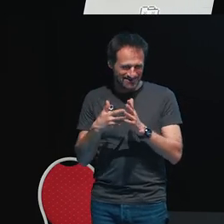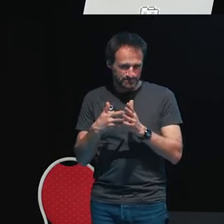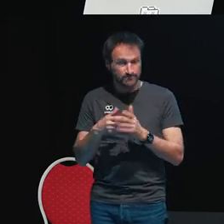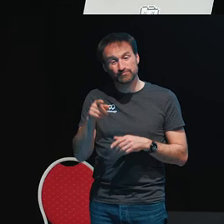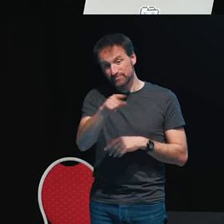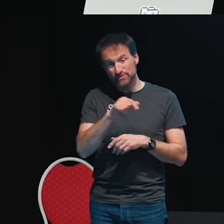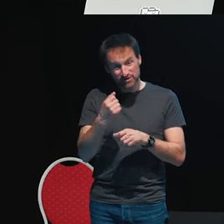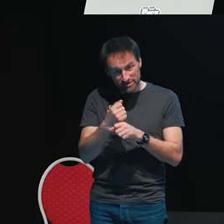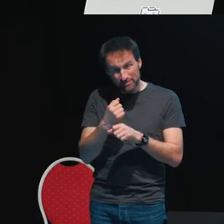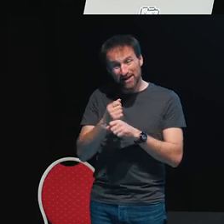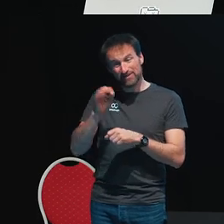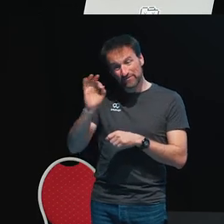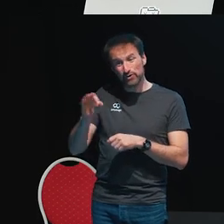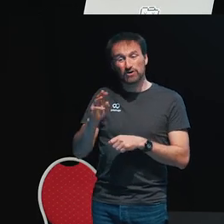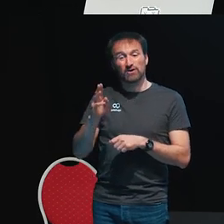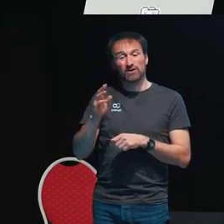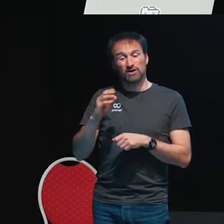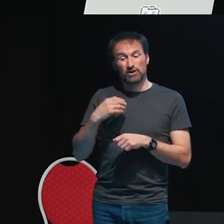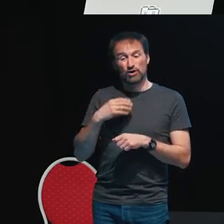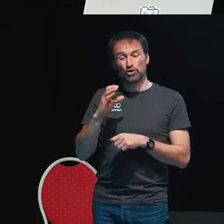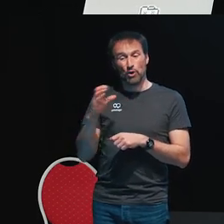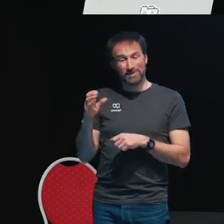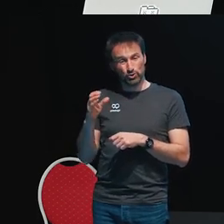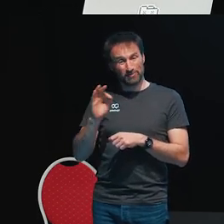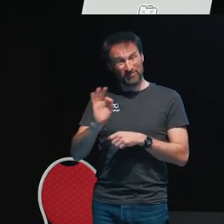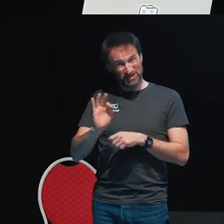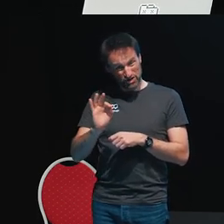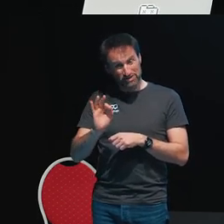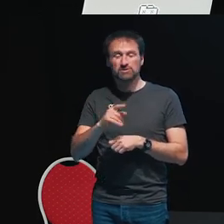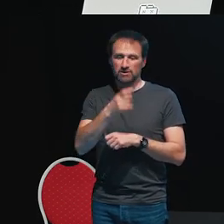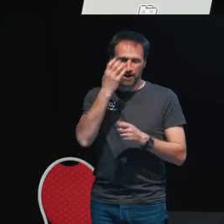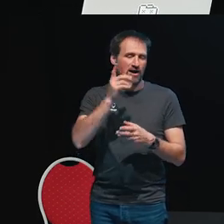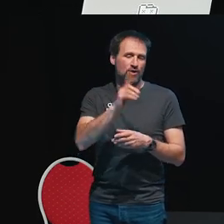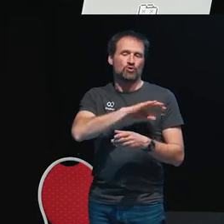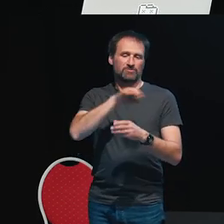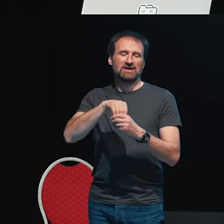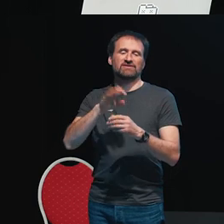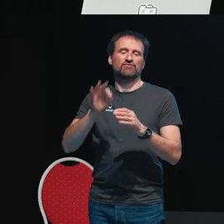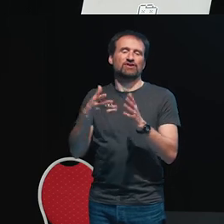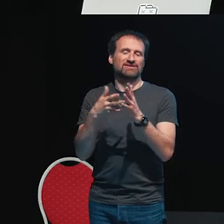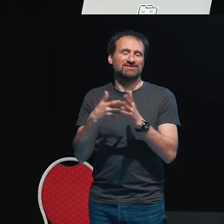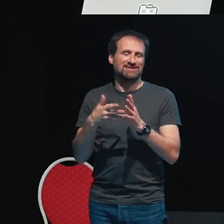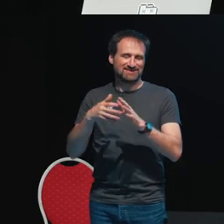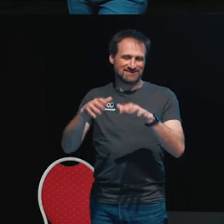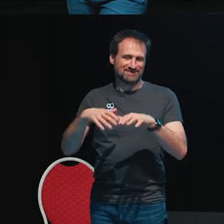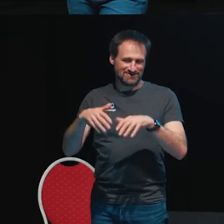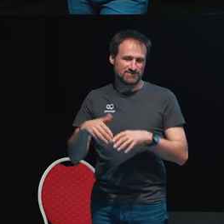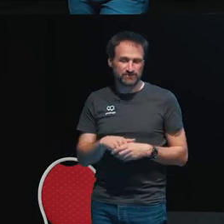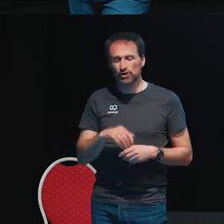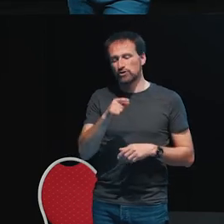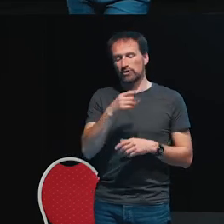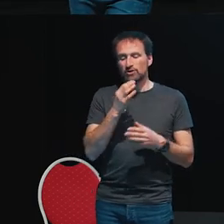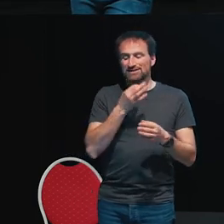test as well. And at this point, your document might look like officially specification text, which